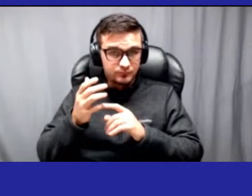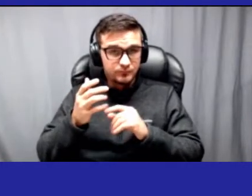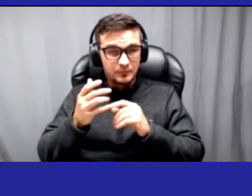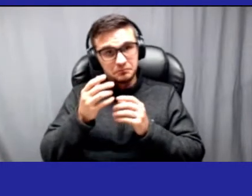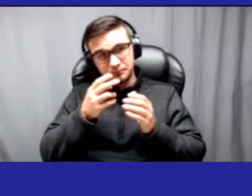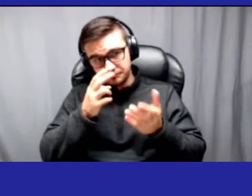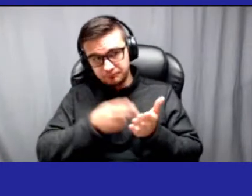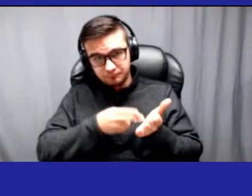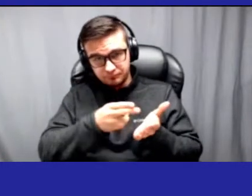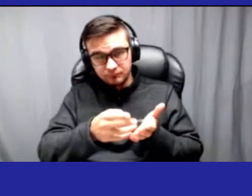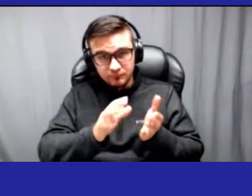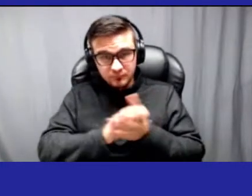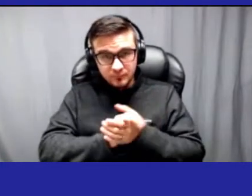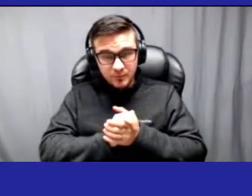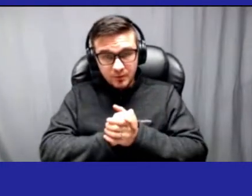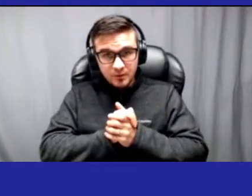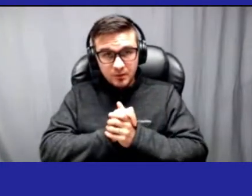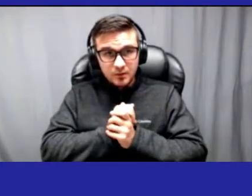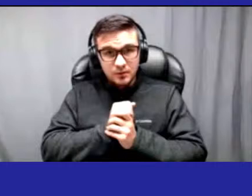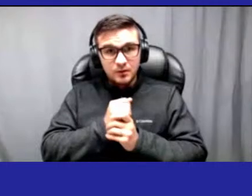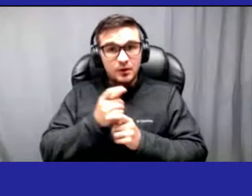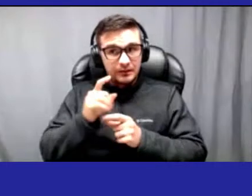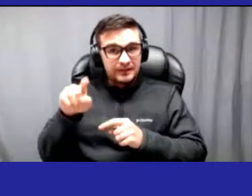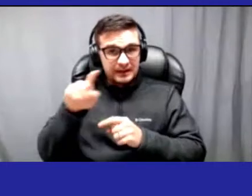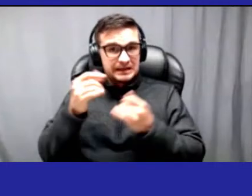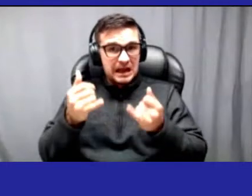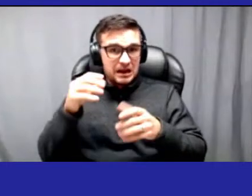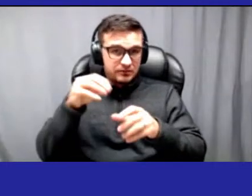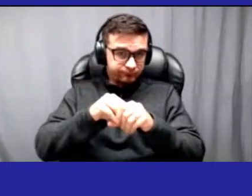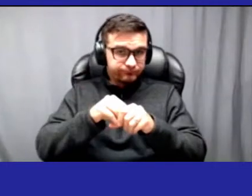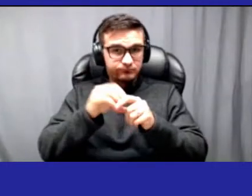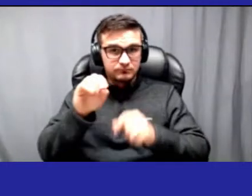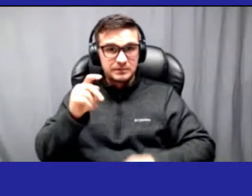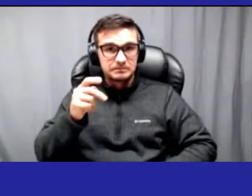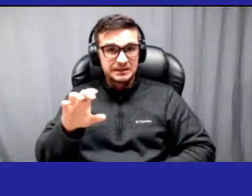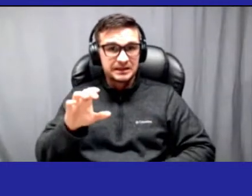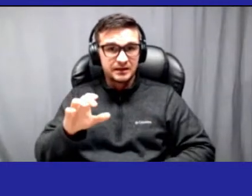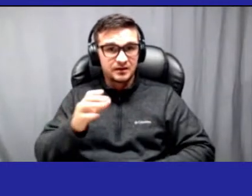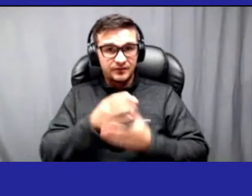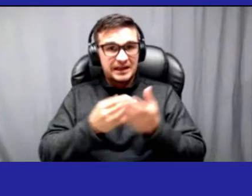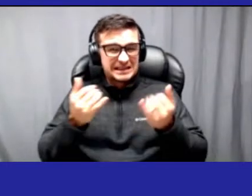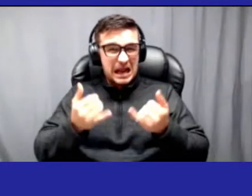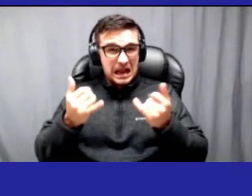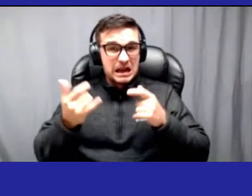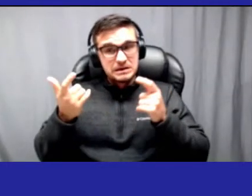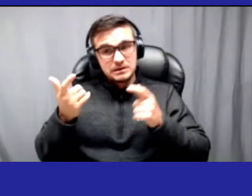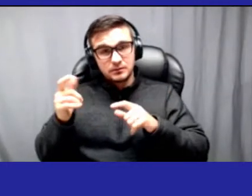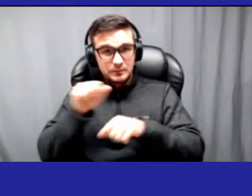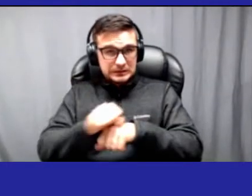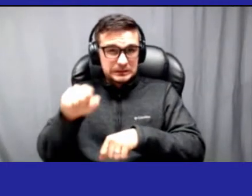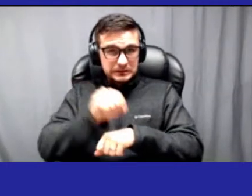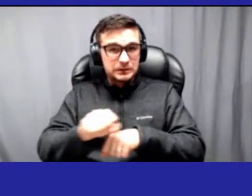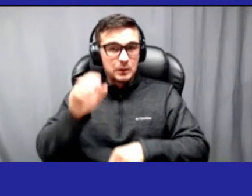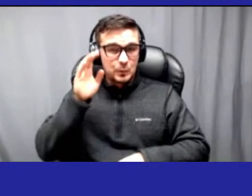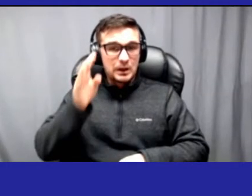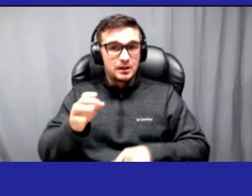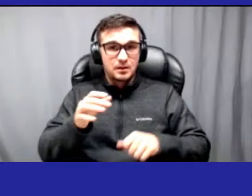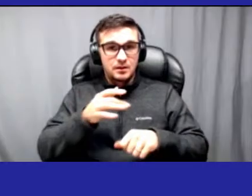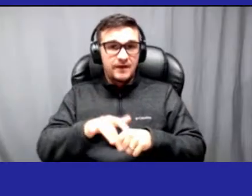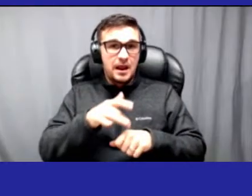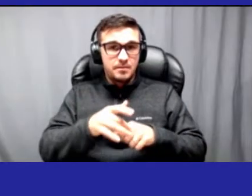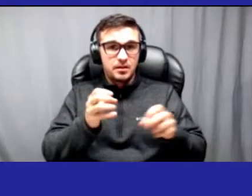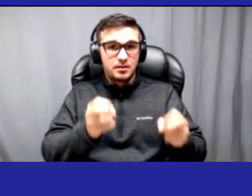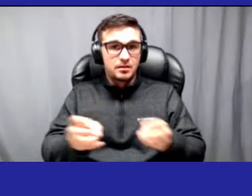they are actively in their Epic phase. So they will be on Epic. We will have the ability to share